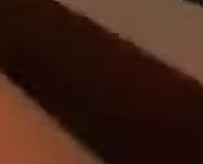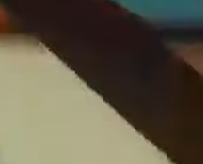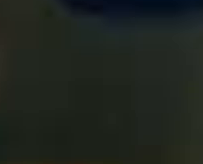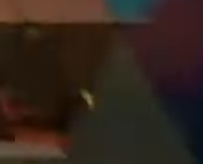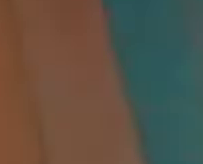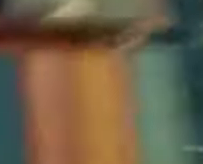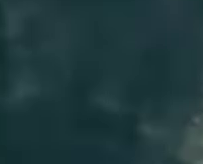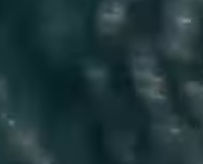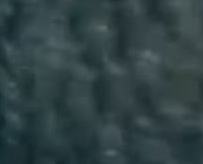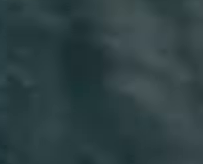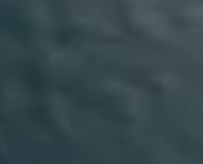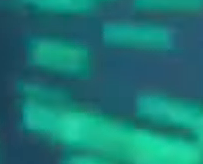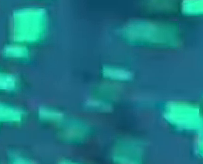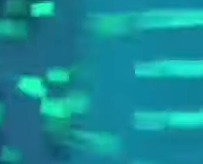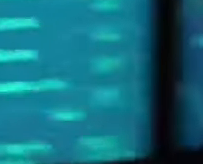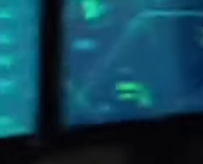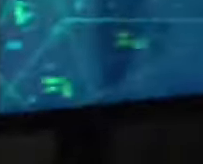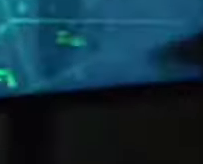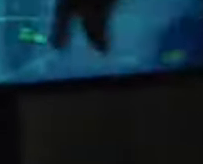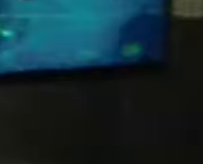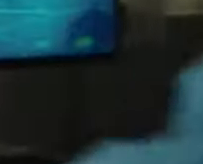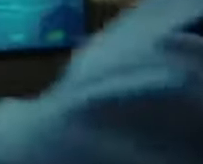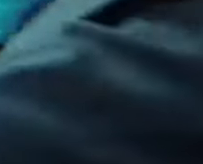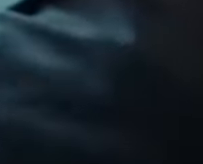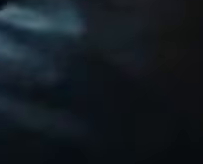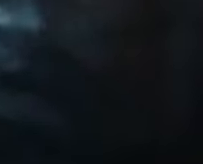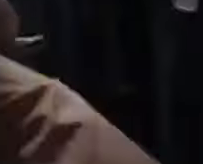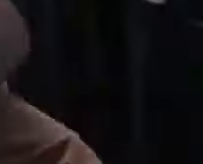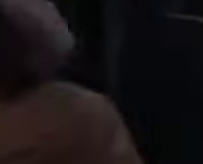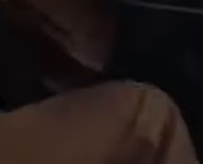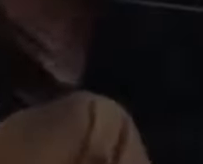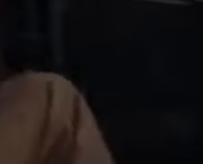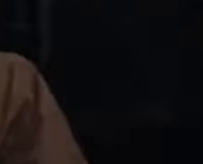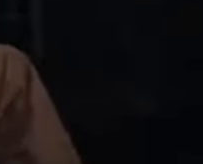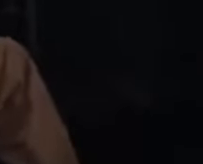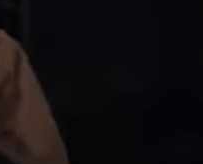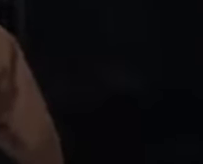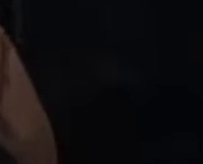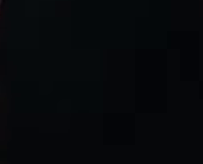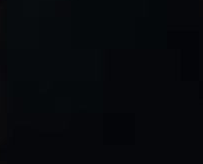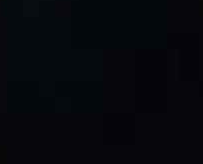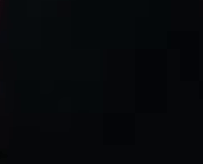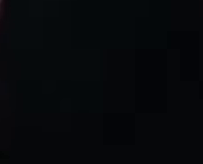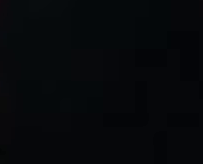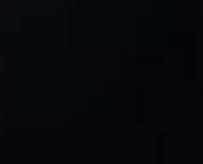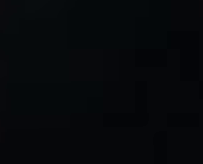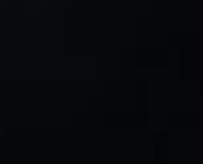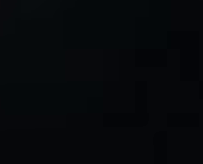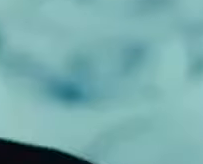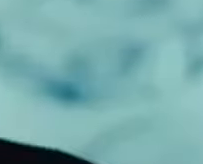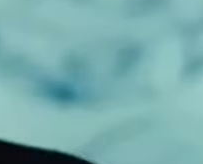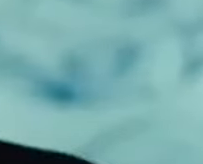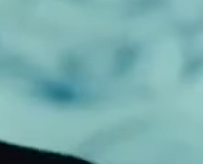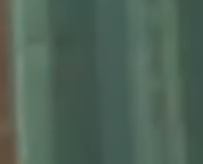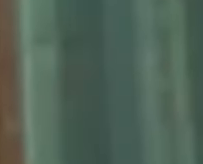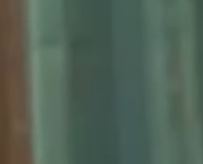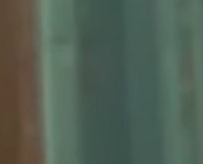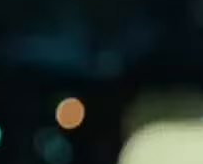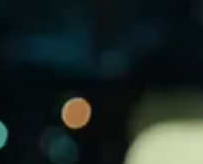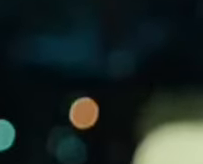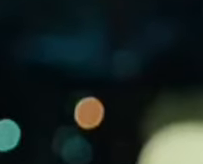here, in the world's most dynamic markets. A bank that connects potential